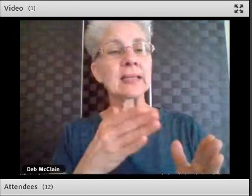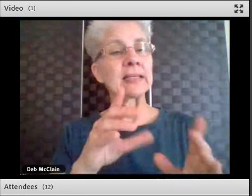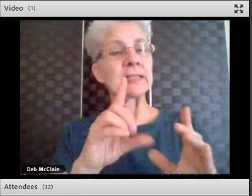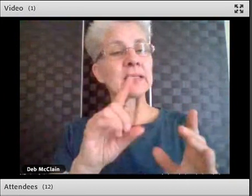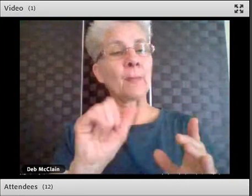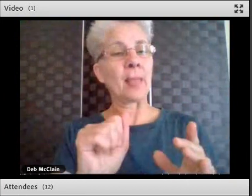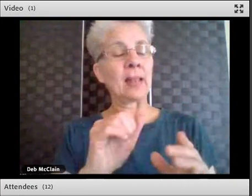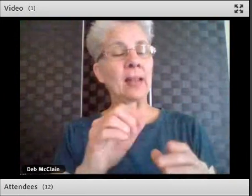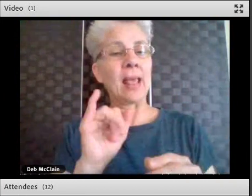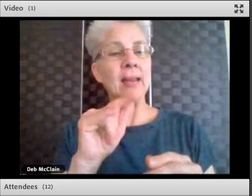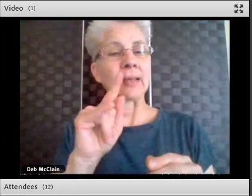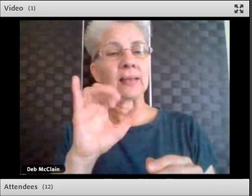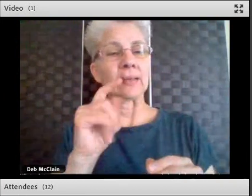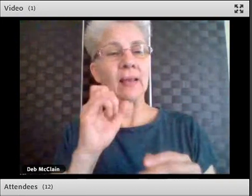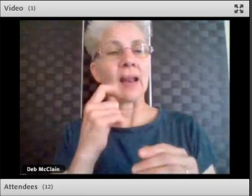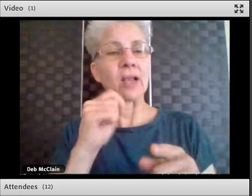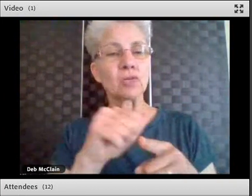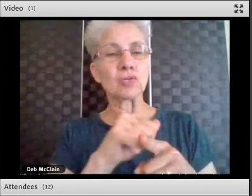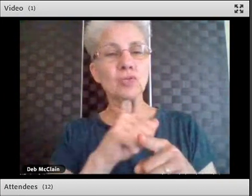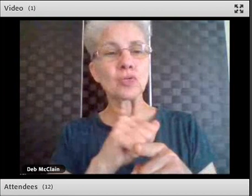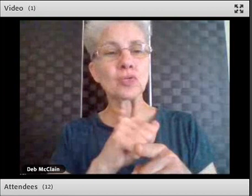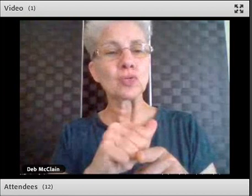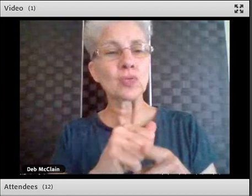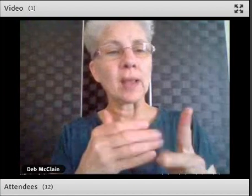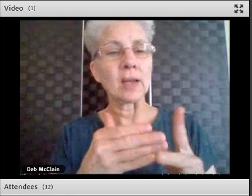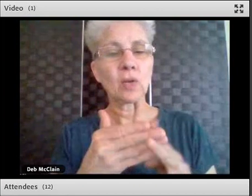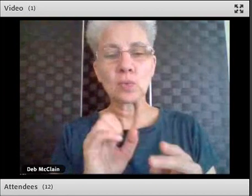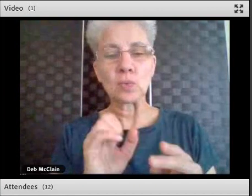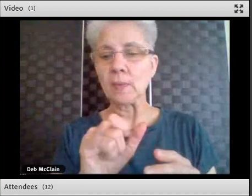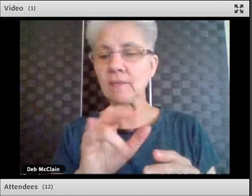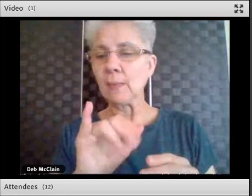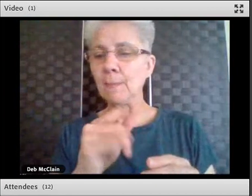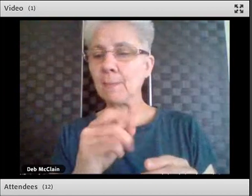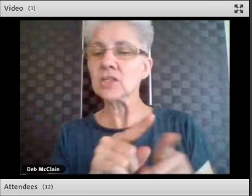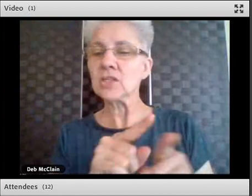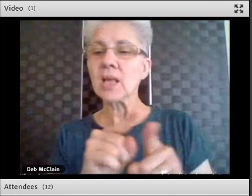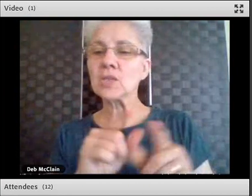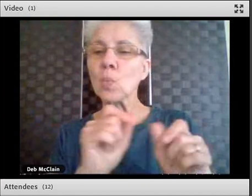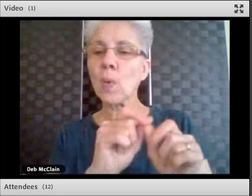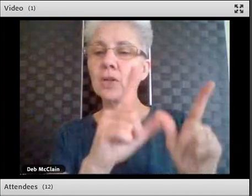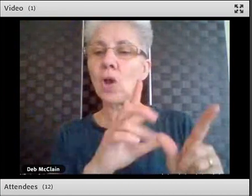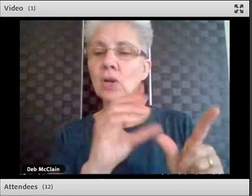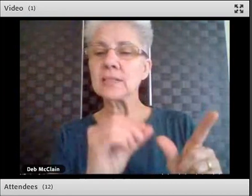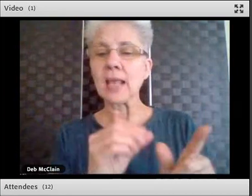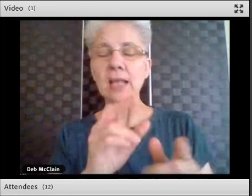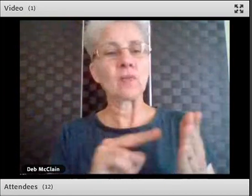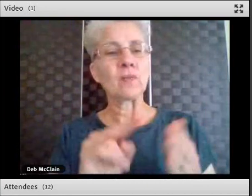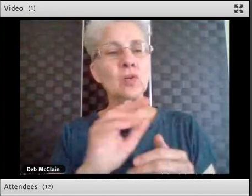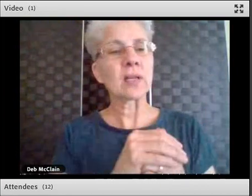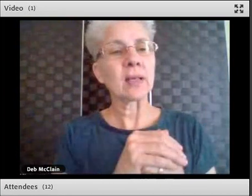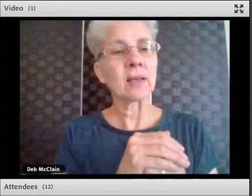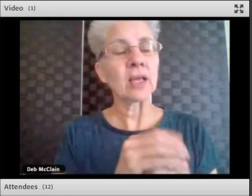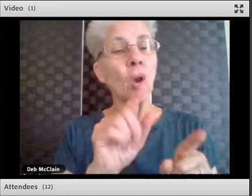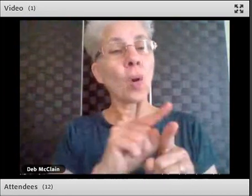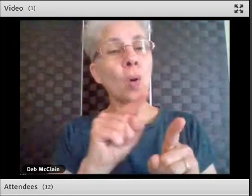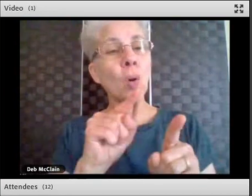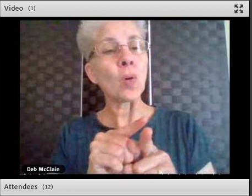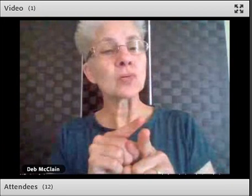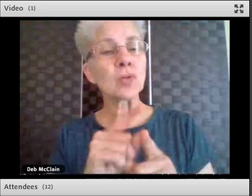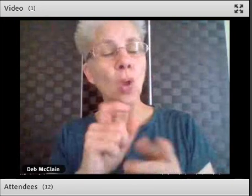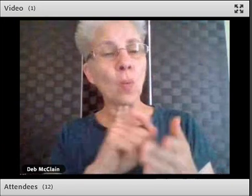disability etiquette, sensitivity training previously for Swiftland patrons as webinars and in person. She is also